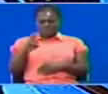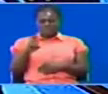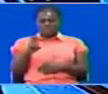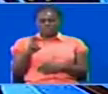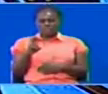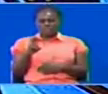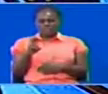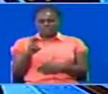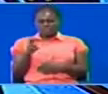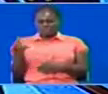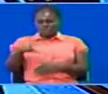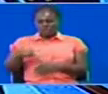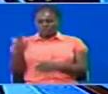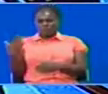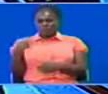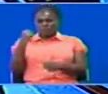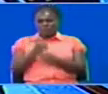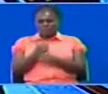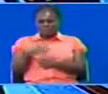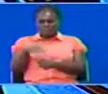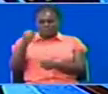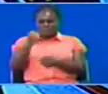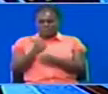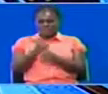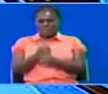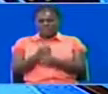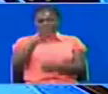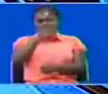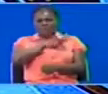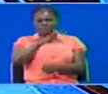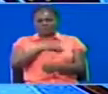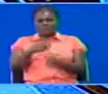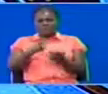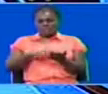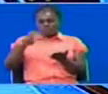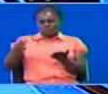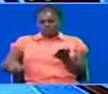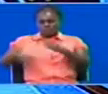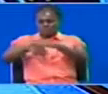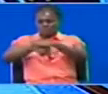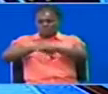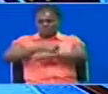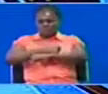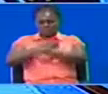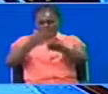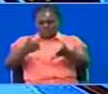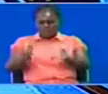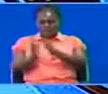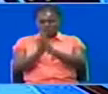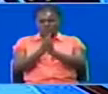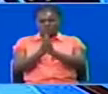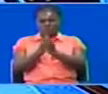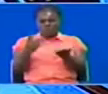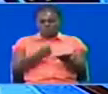made film equipment and made it his way of making a living despite dropping out of primary school. Here now is this week's